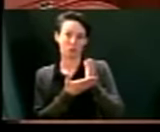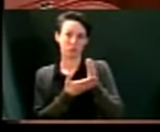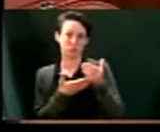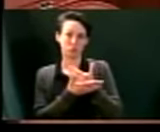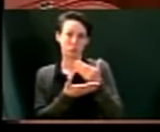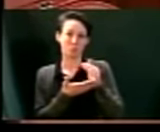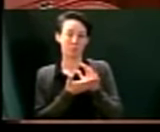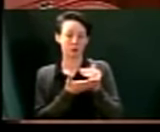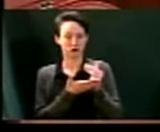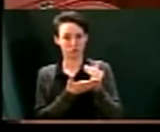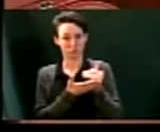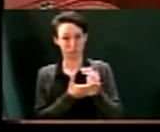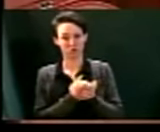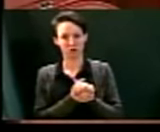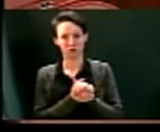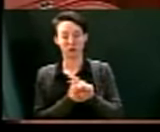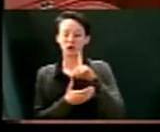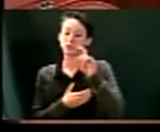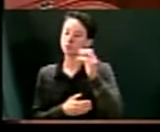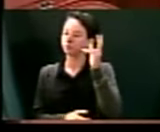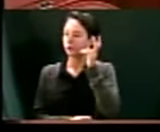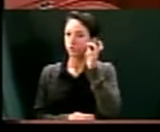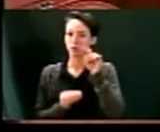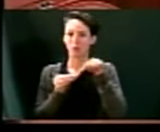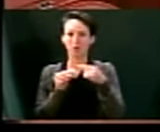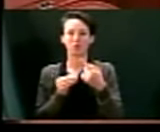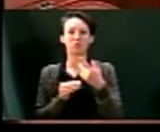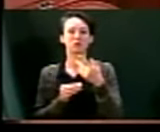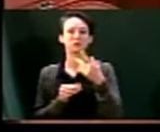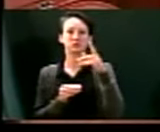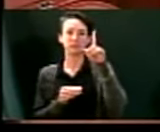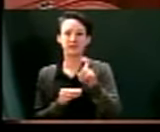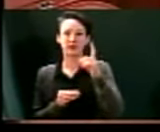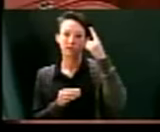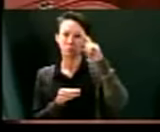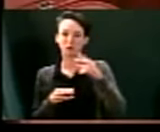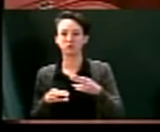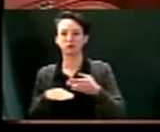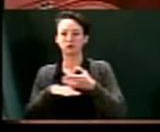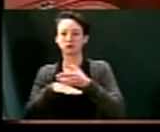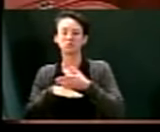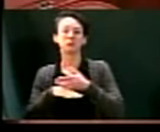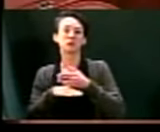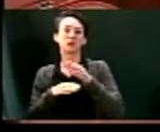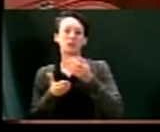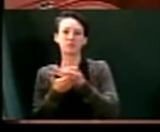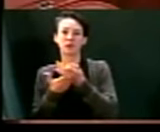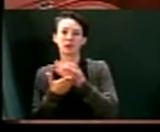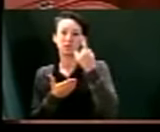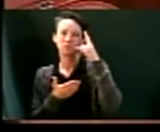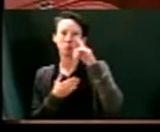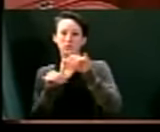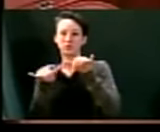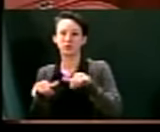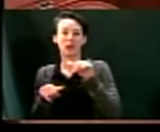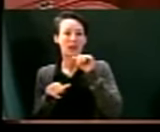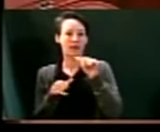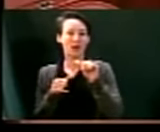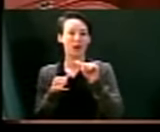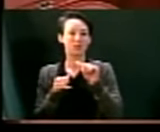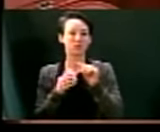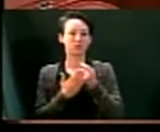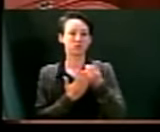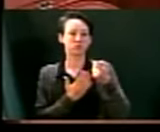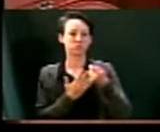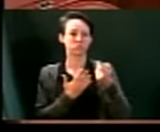We should be hearing about the need to increase funding for our system and not by dismantling programs for the